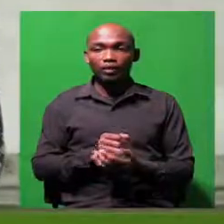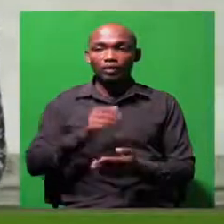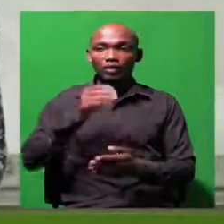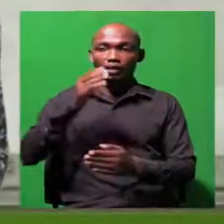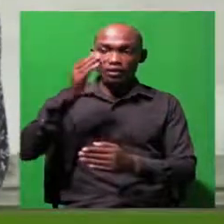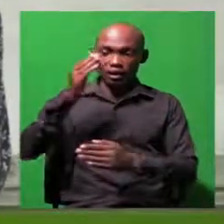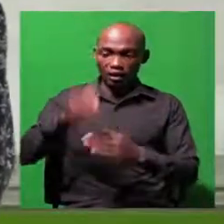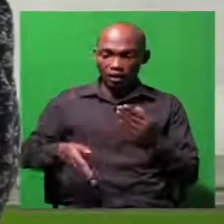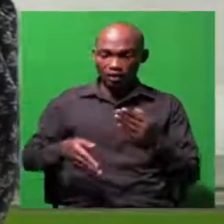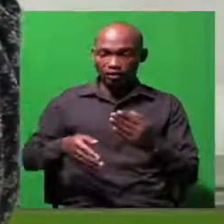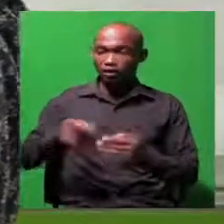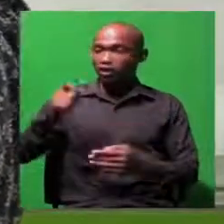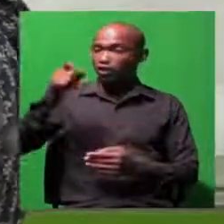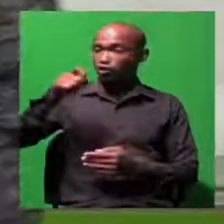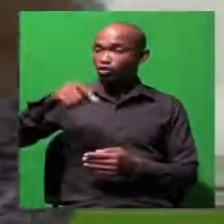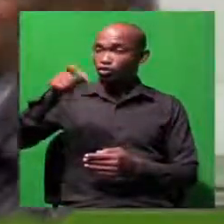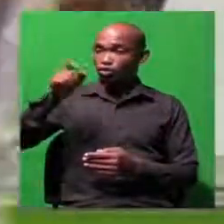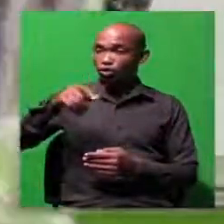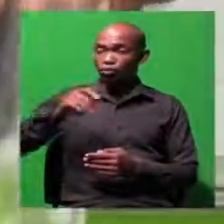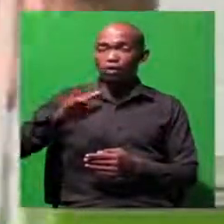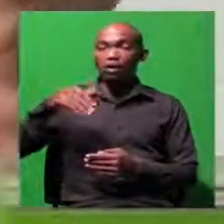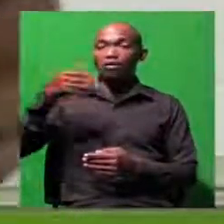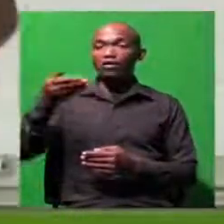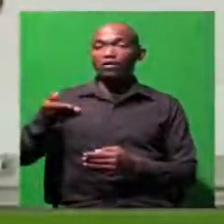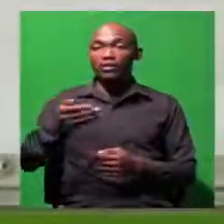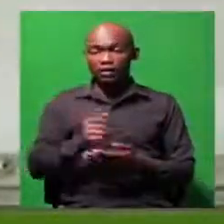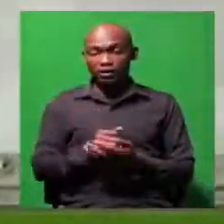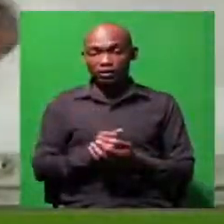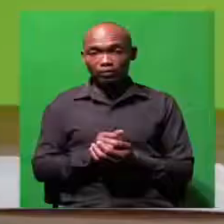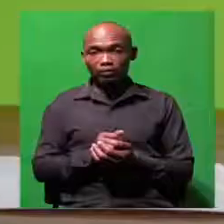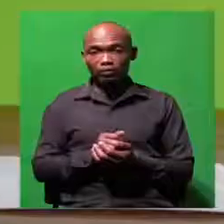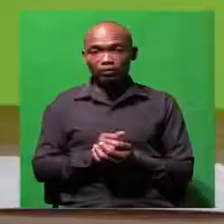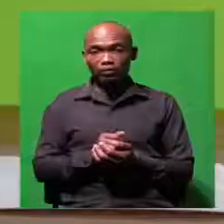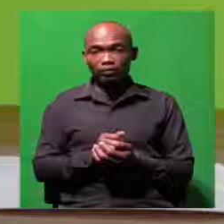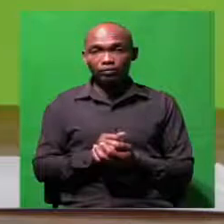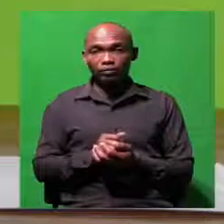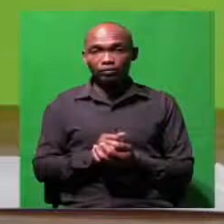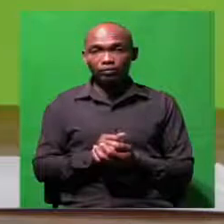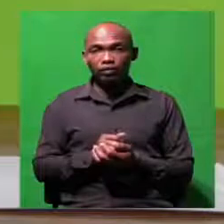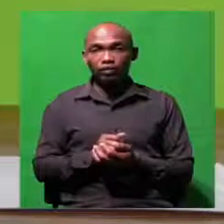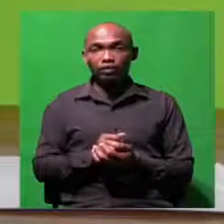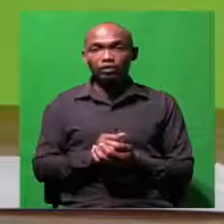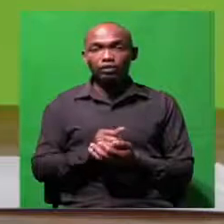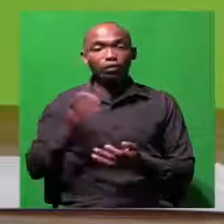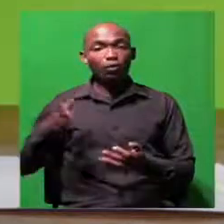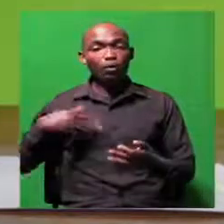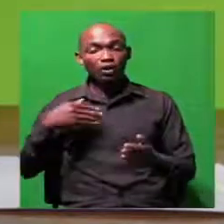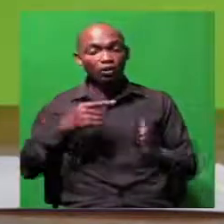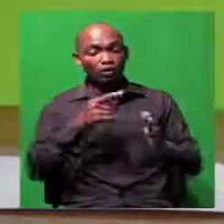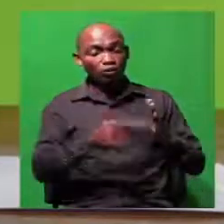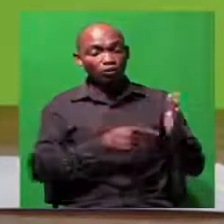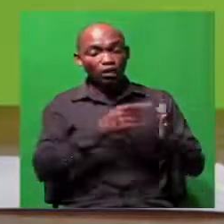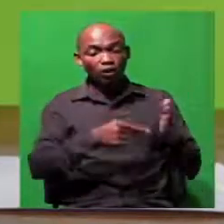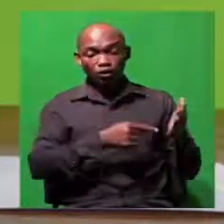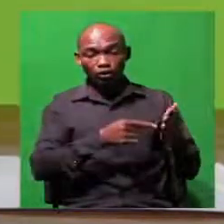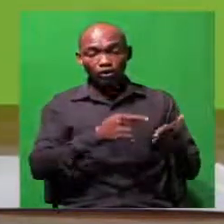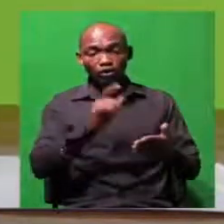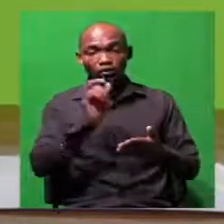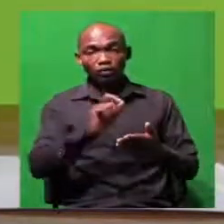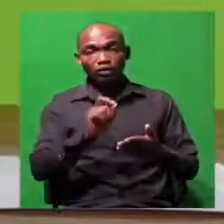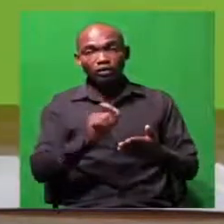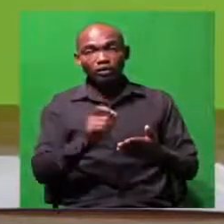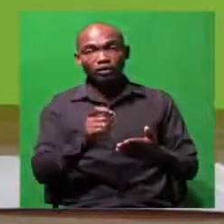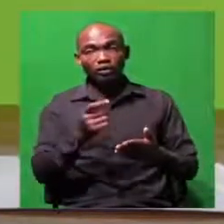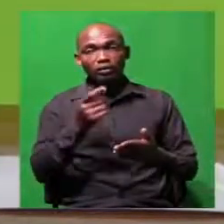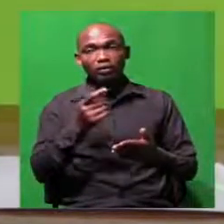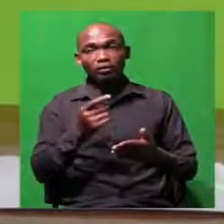until the last drop. Then after that, we have to record the volume of